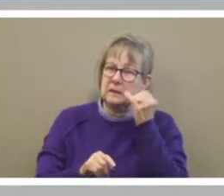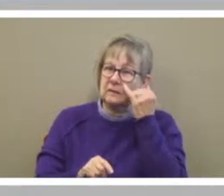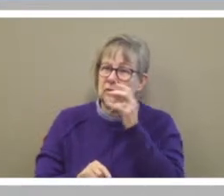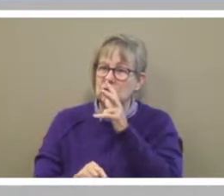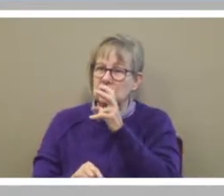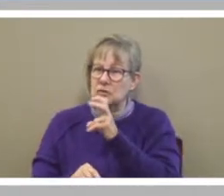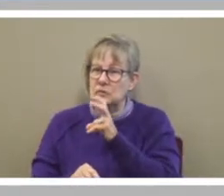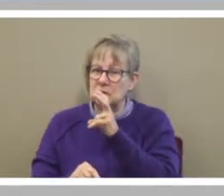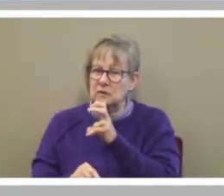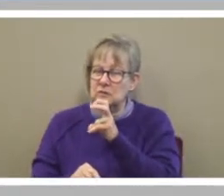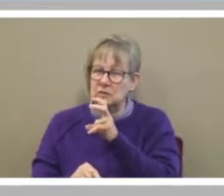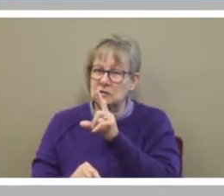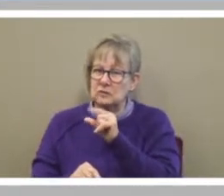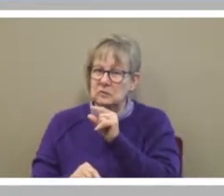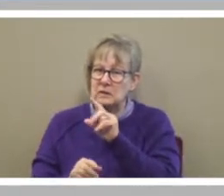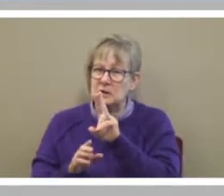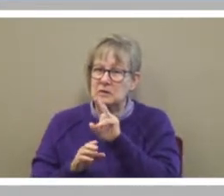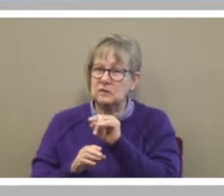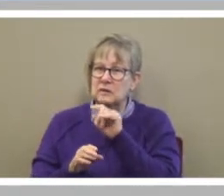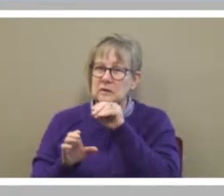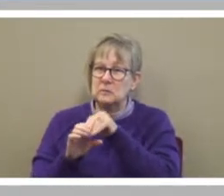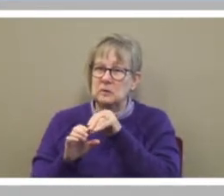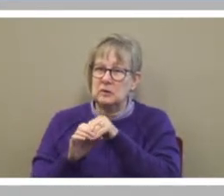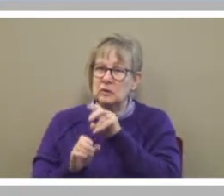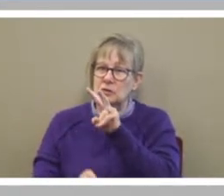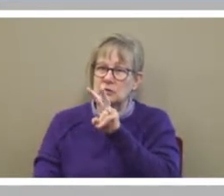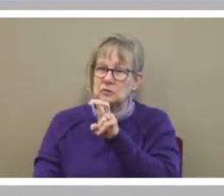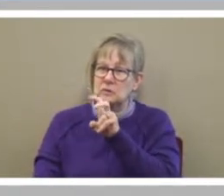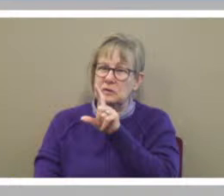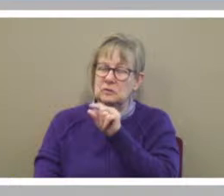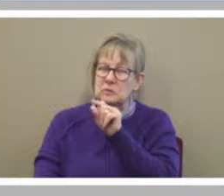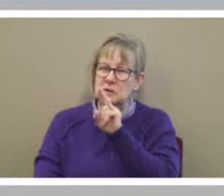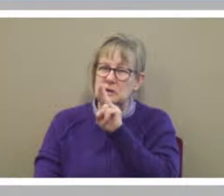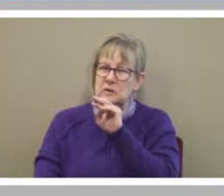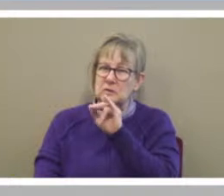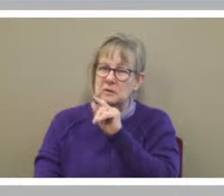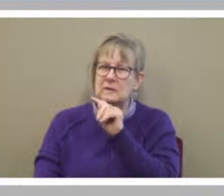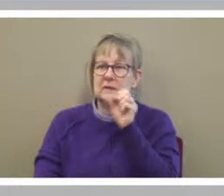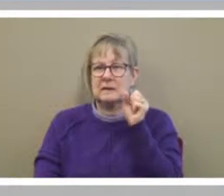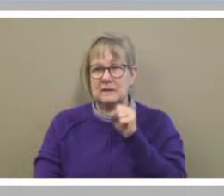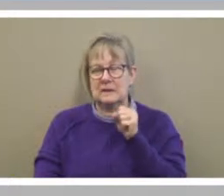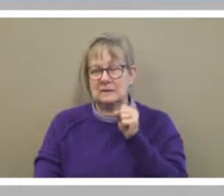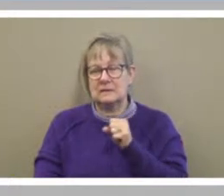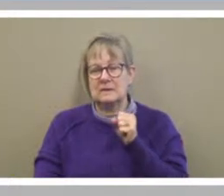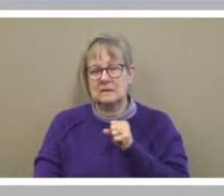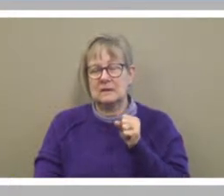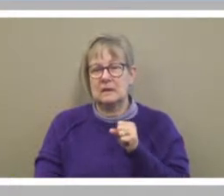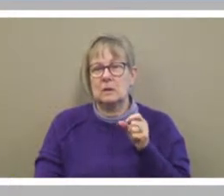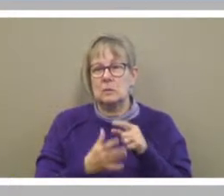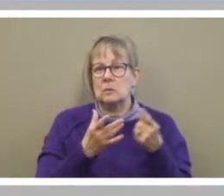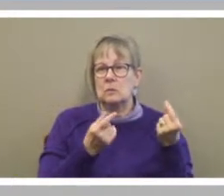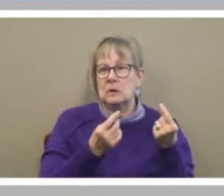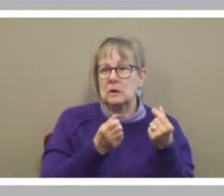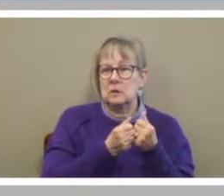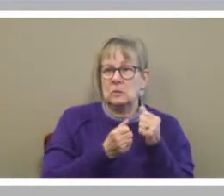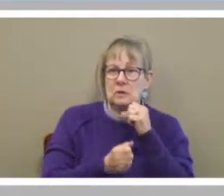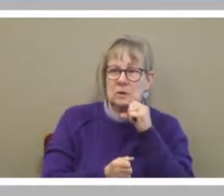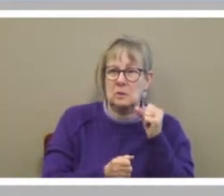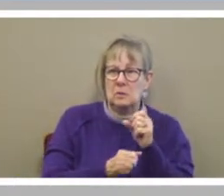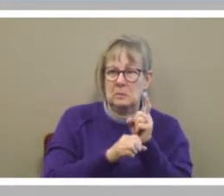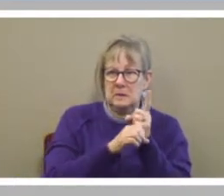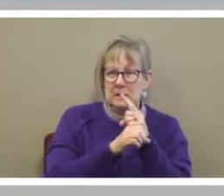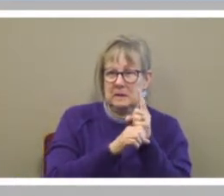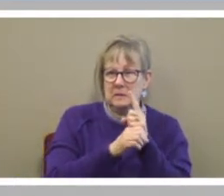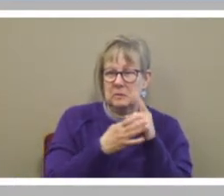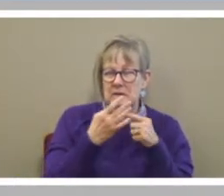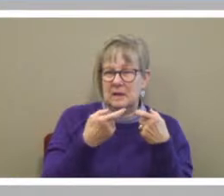220 units, they would have to install 220 units? Every meter. Okay. Mm-hmm. And what are you doing with the old meters? What is El